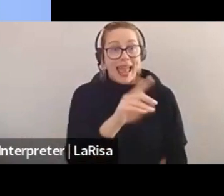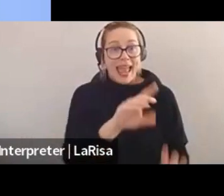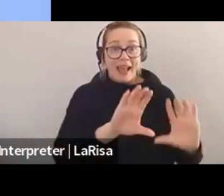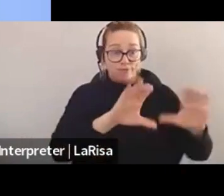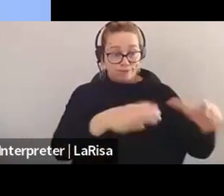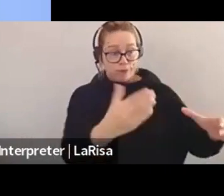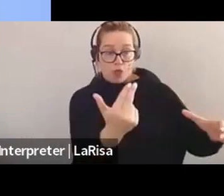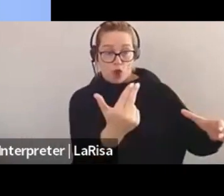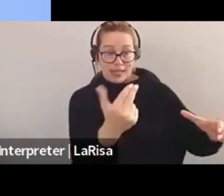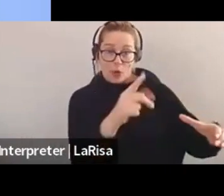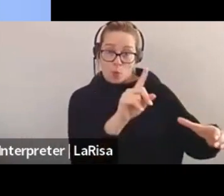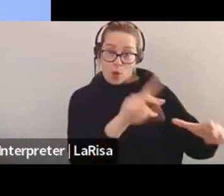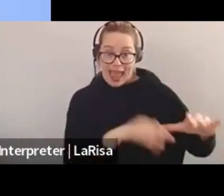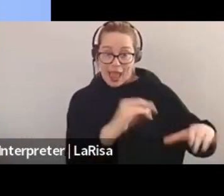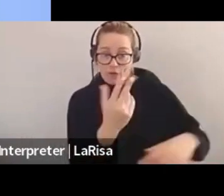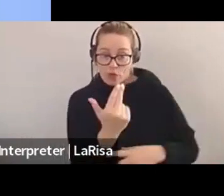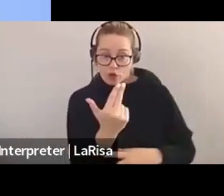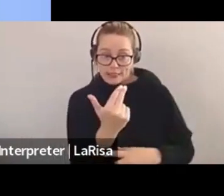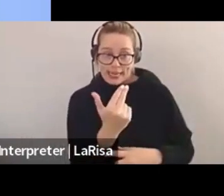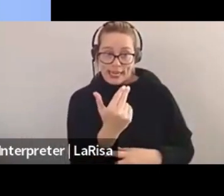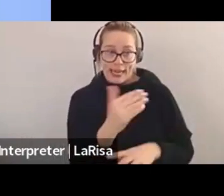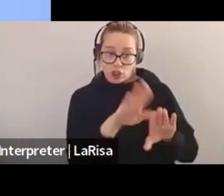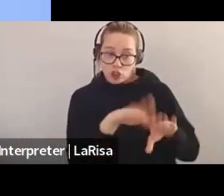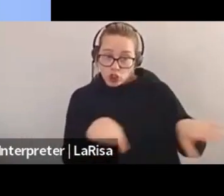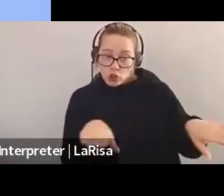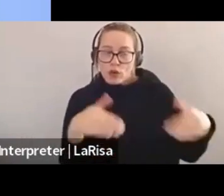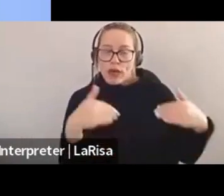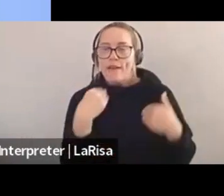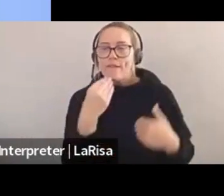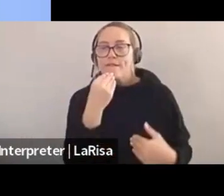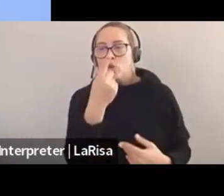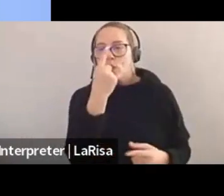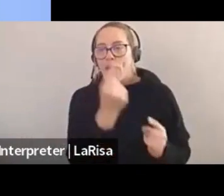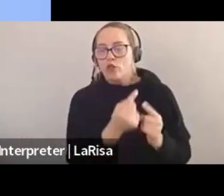1 in 13 adults have a food allergy.